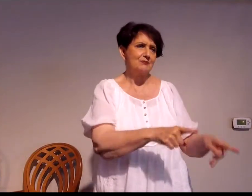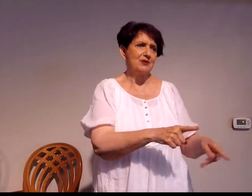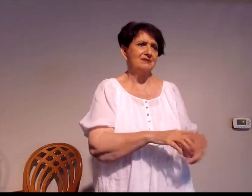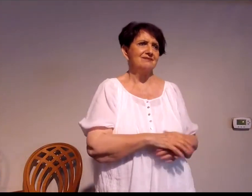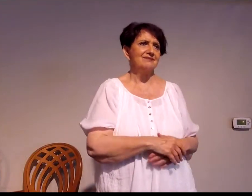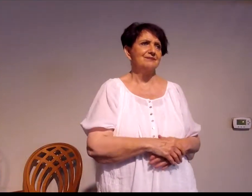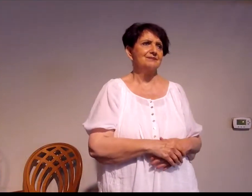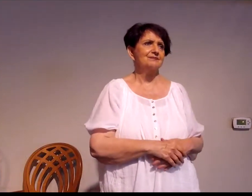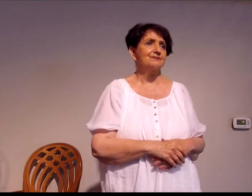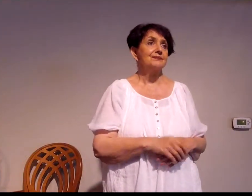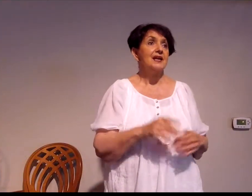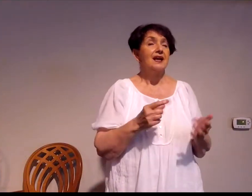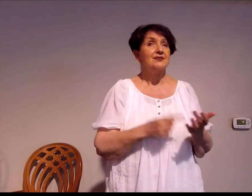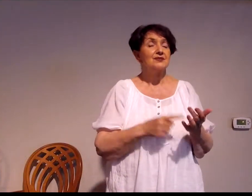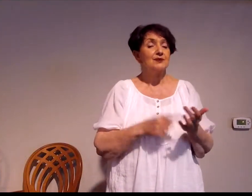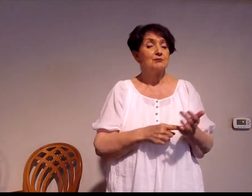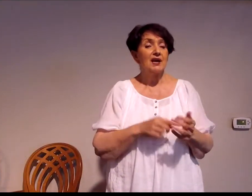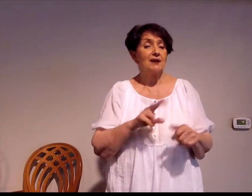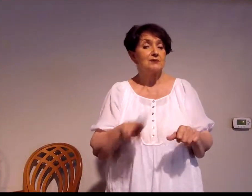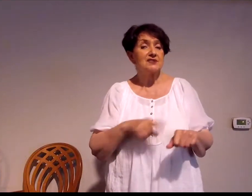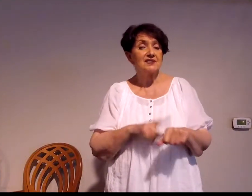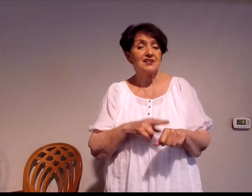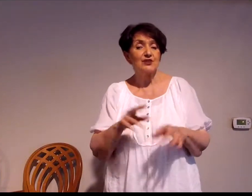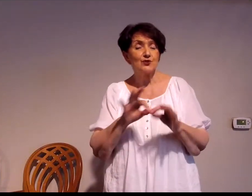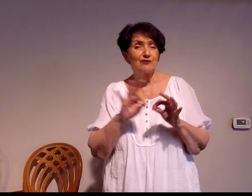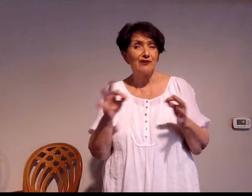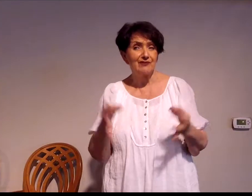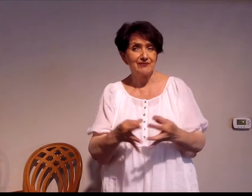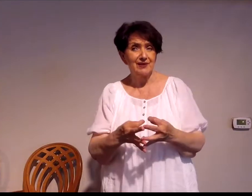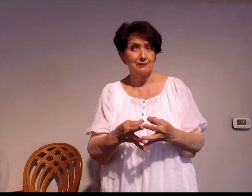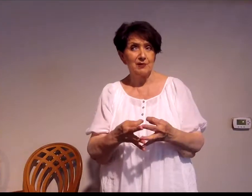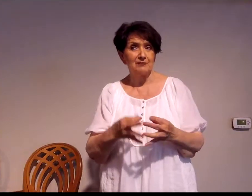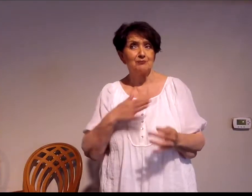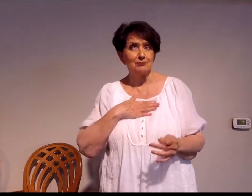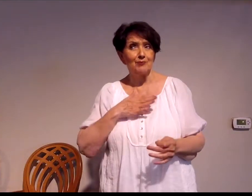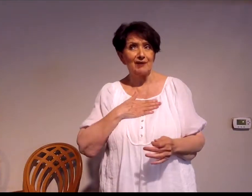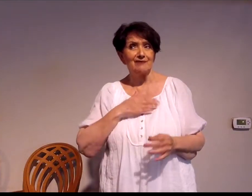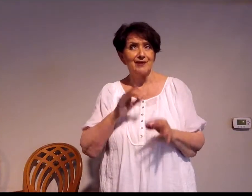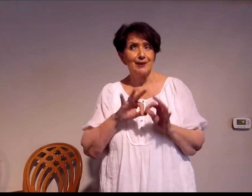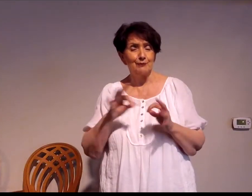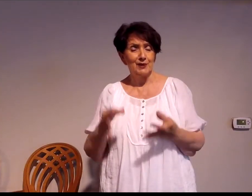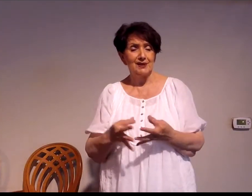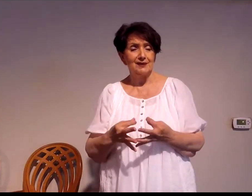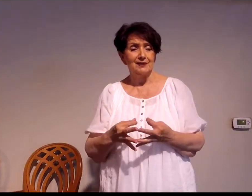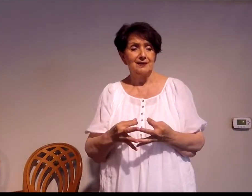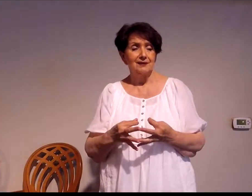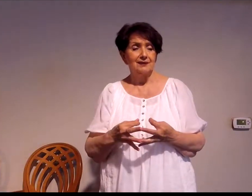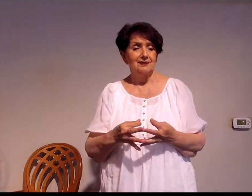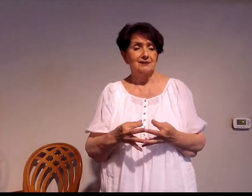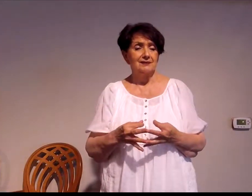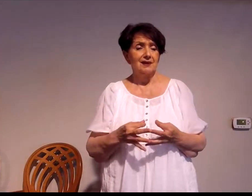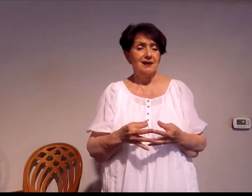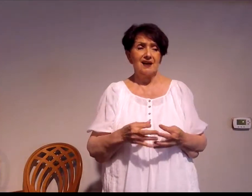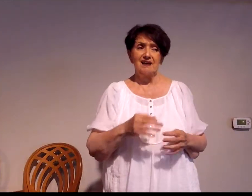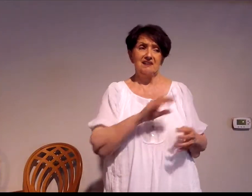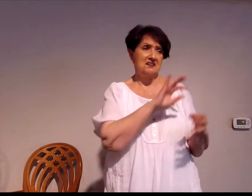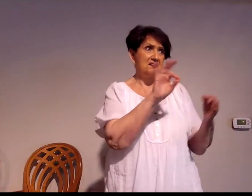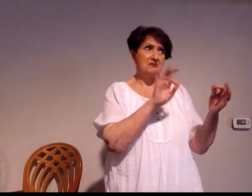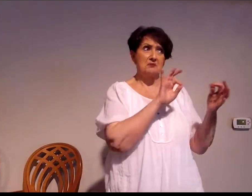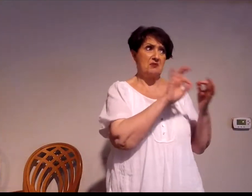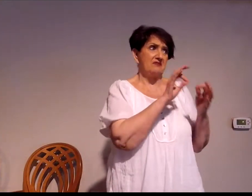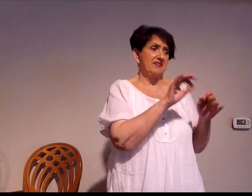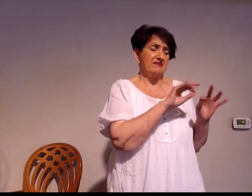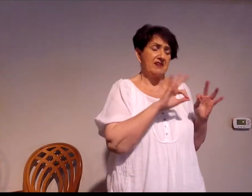And sometimes the nature of our family, not even the specifics, but the nature can cause us to go, I didn't have the ideal family.